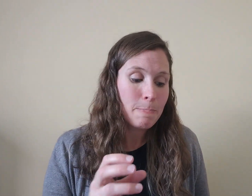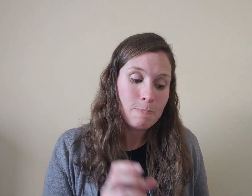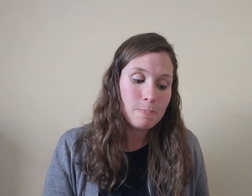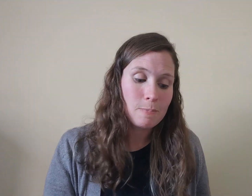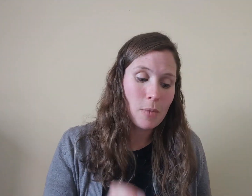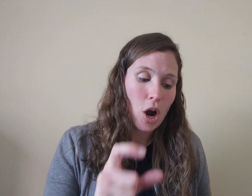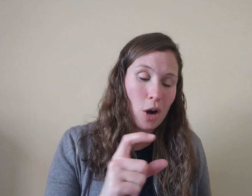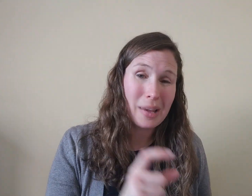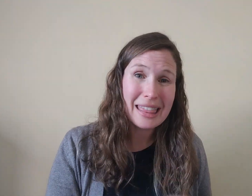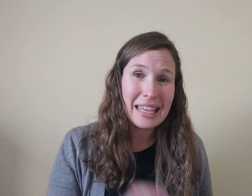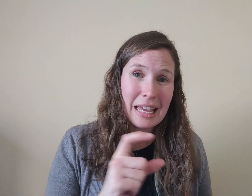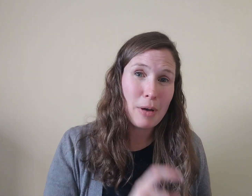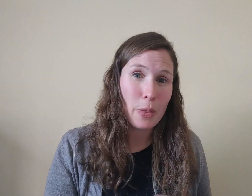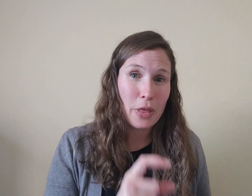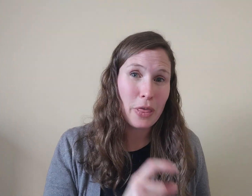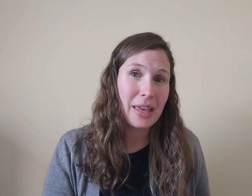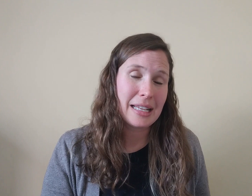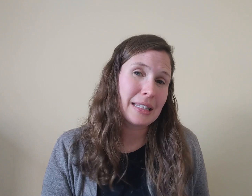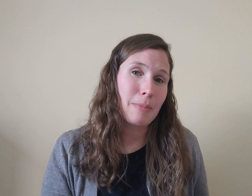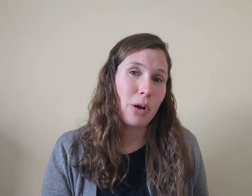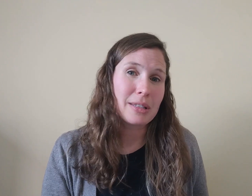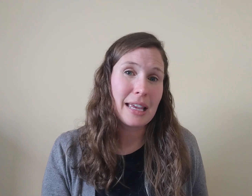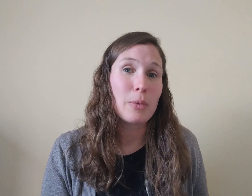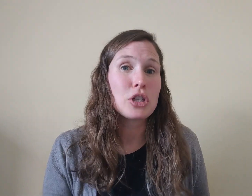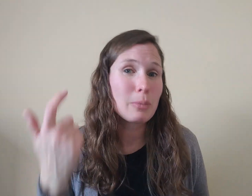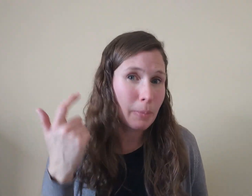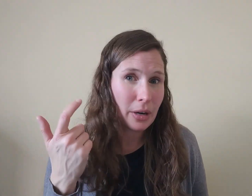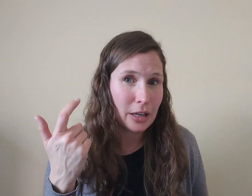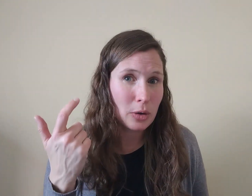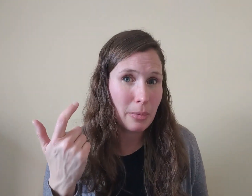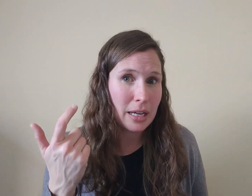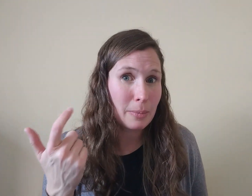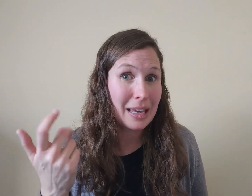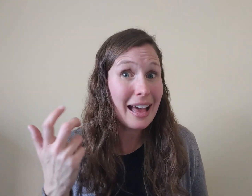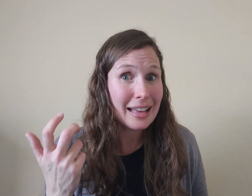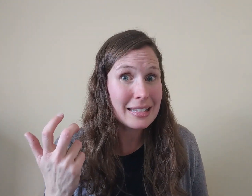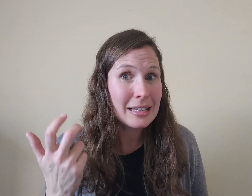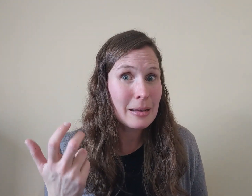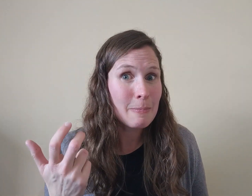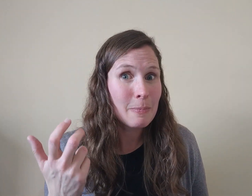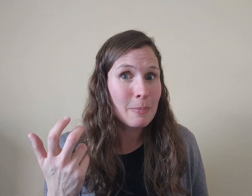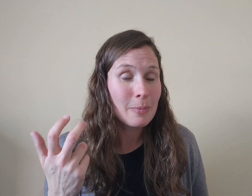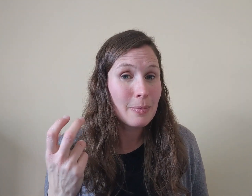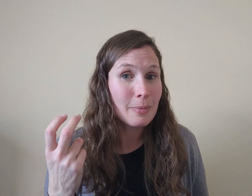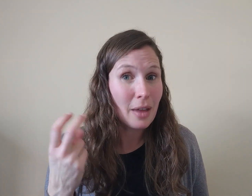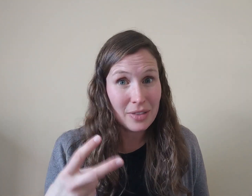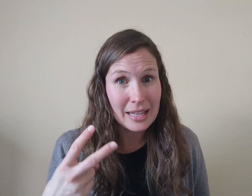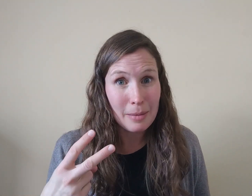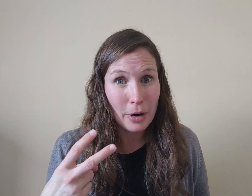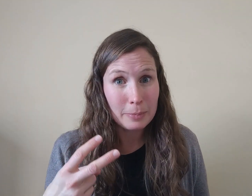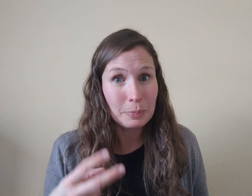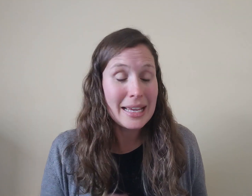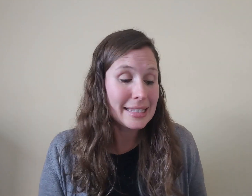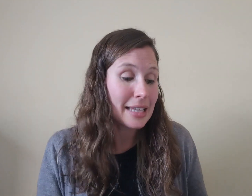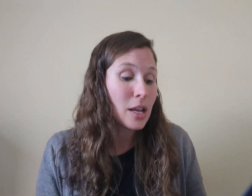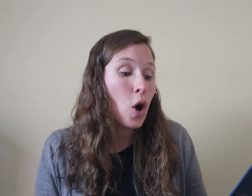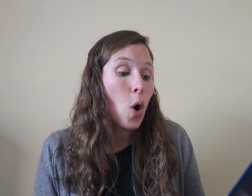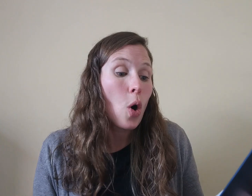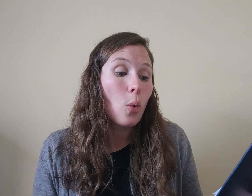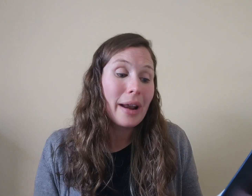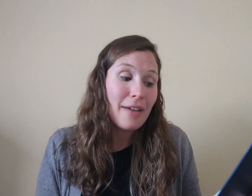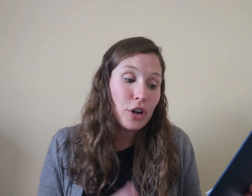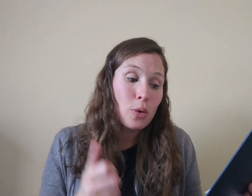say, are we thinking about the things that Paul's saying we should be putting into our mind? Because of the second part. He